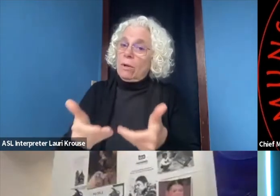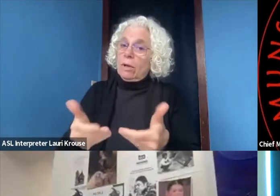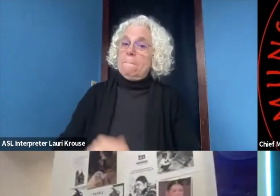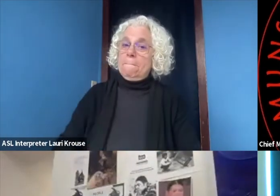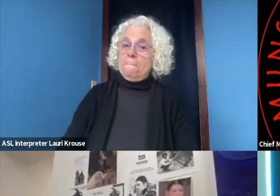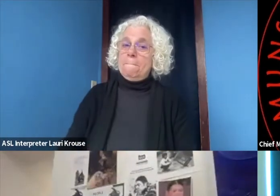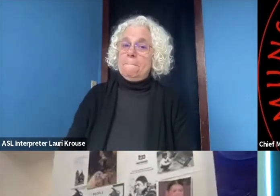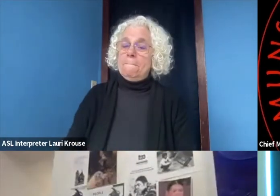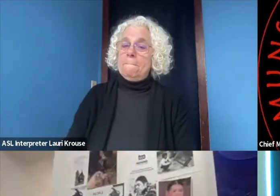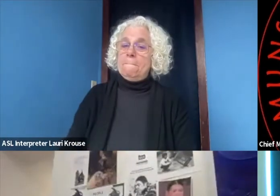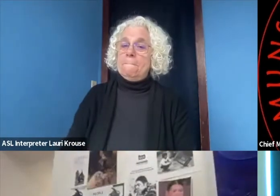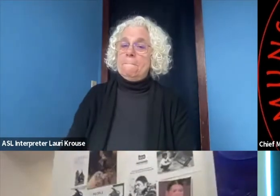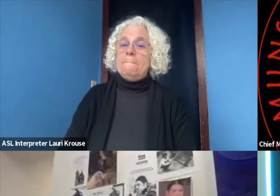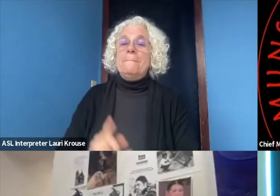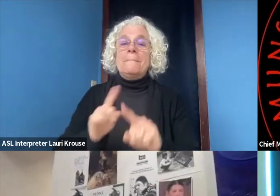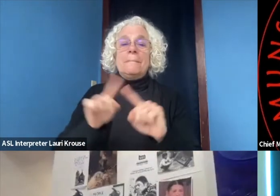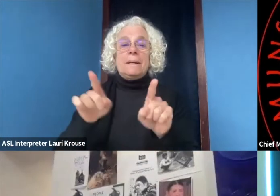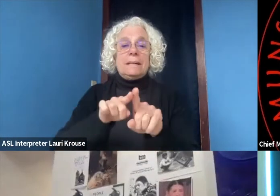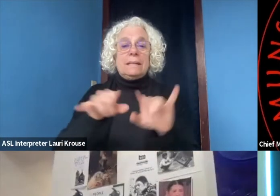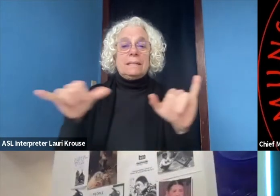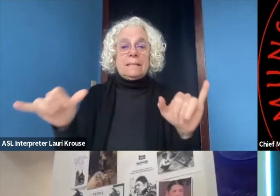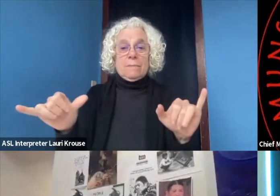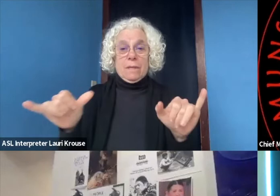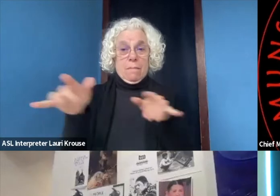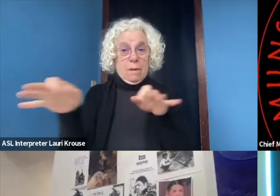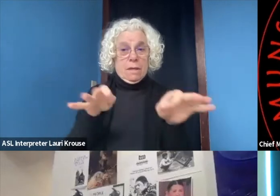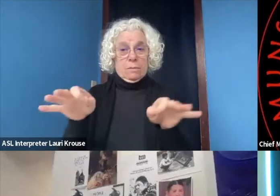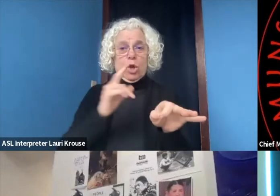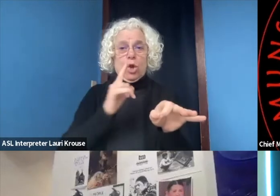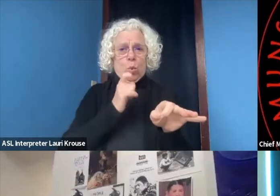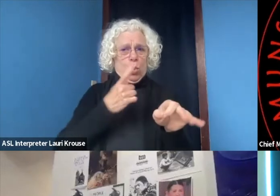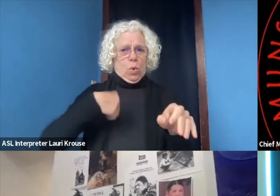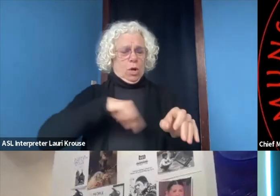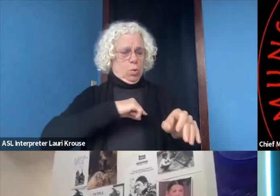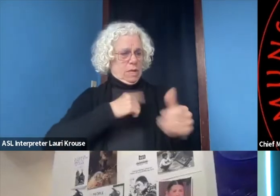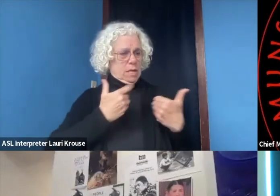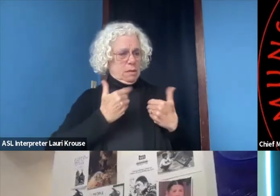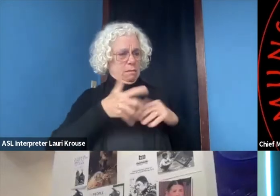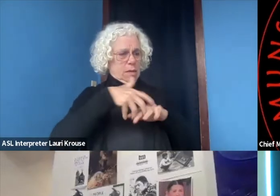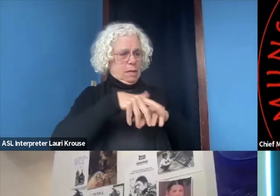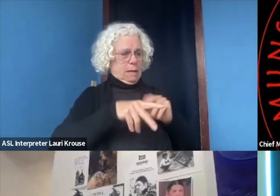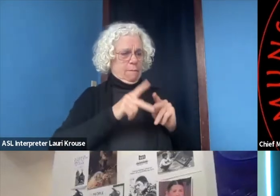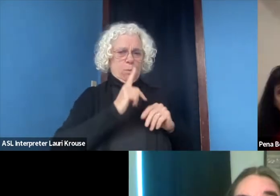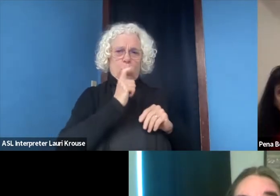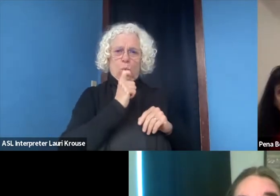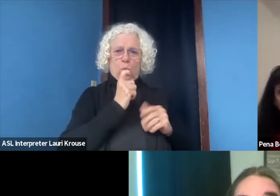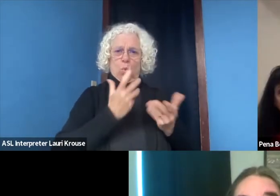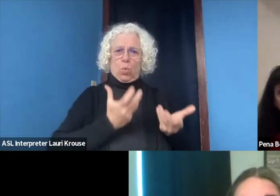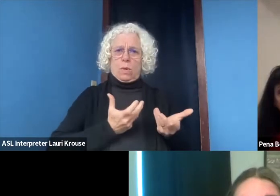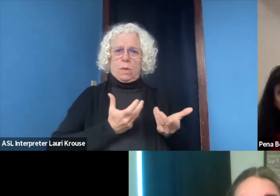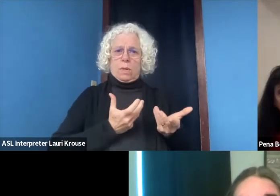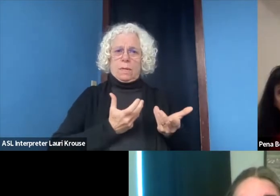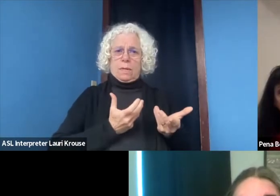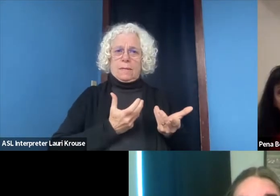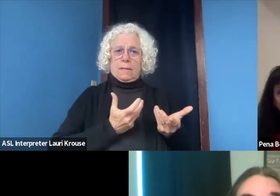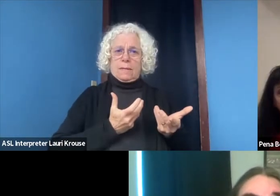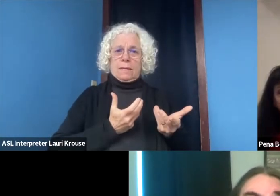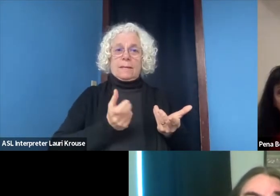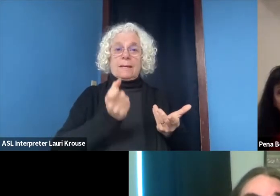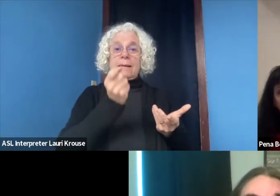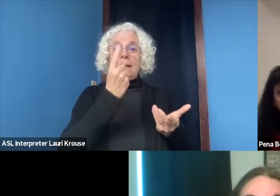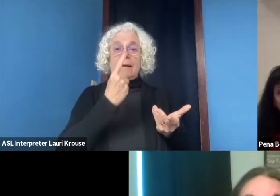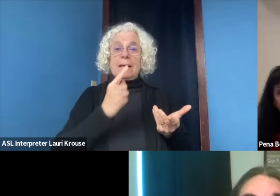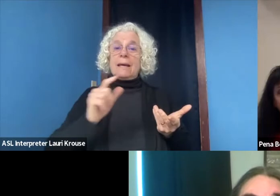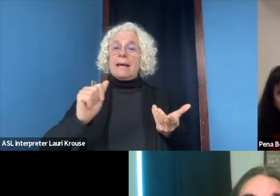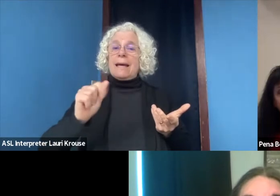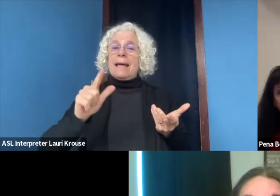I try to educate people on who we are. And I'm very, very happy that this land acknowledgement thing